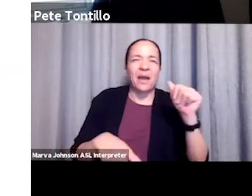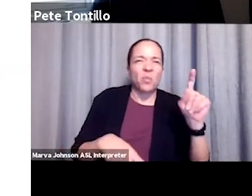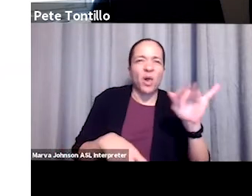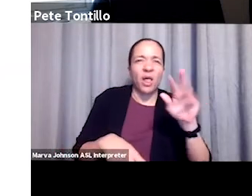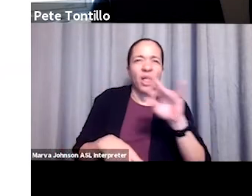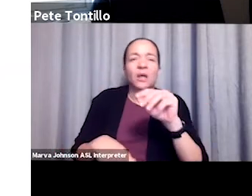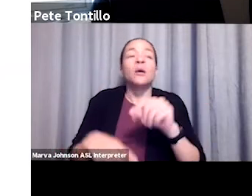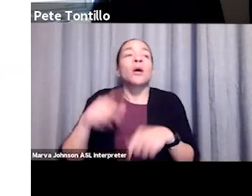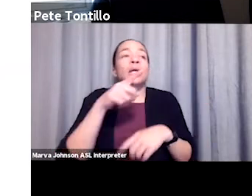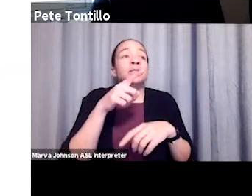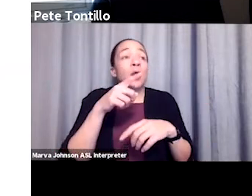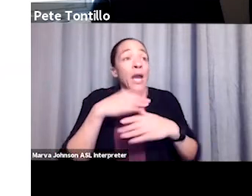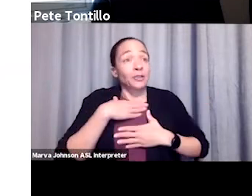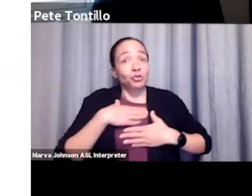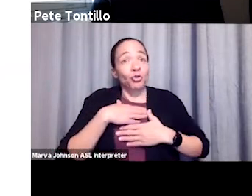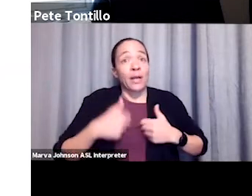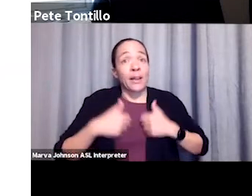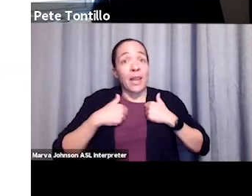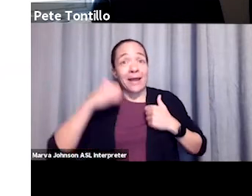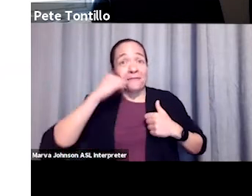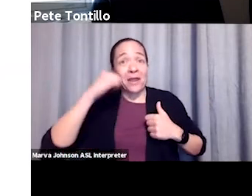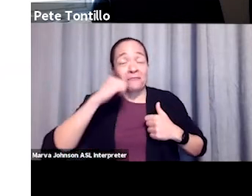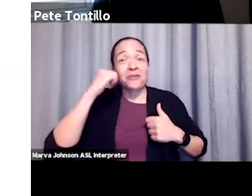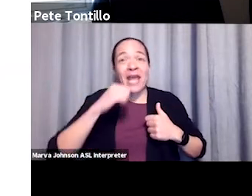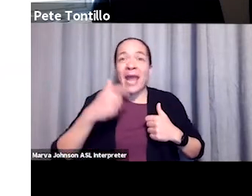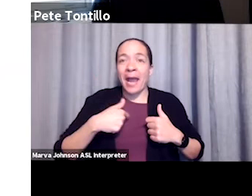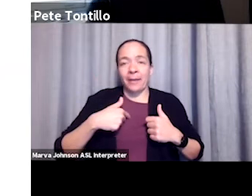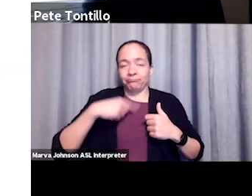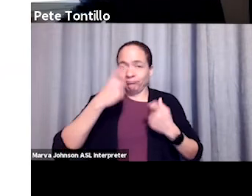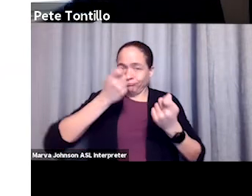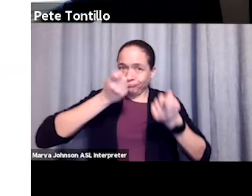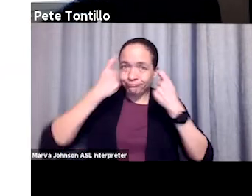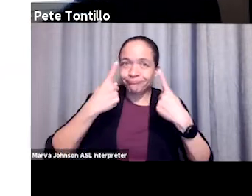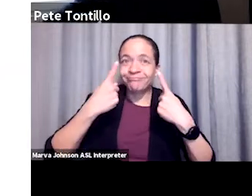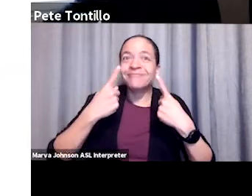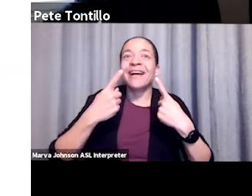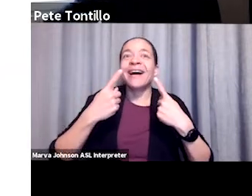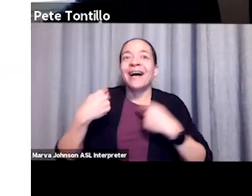wanting to enjoy life every day, which resonates with me, certainly. It's certainly become a little more salient for all of us in the